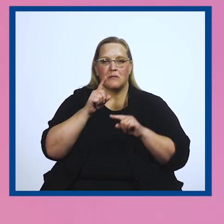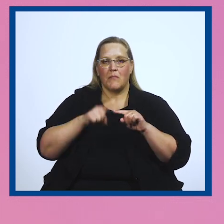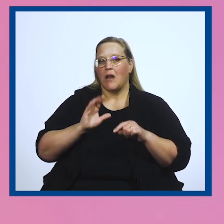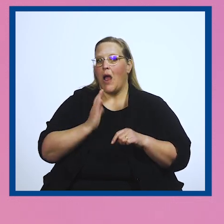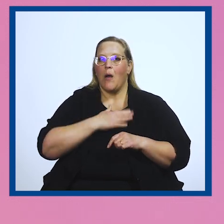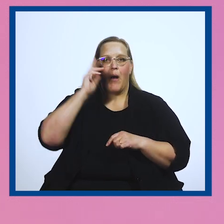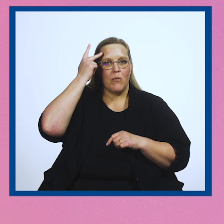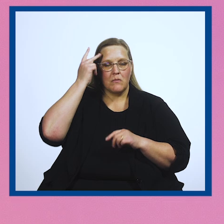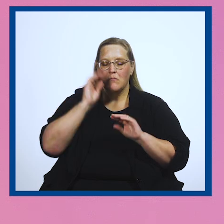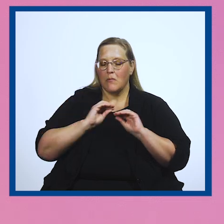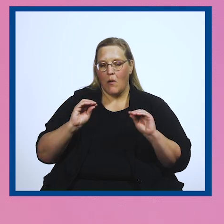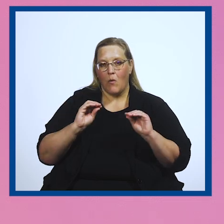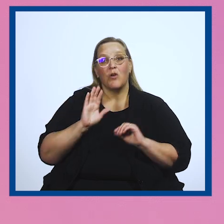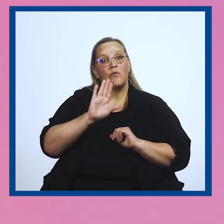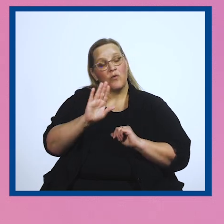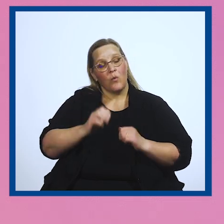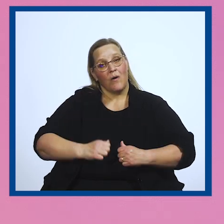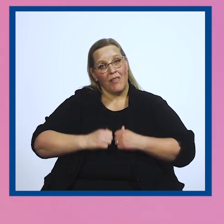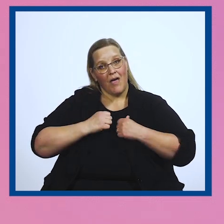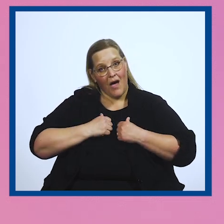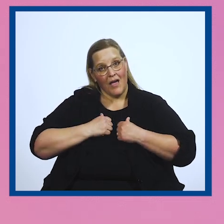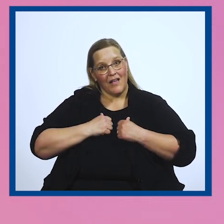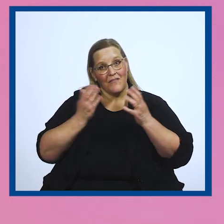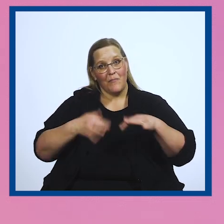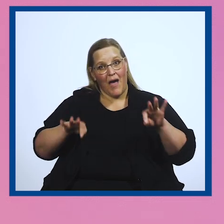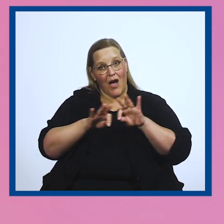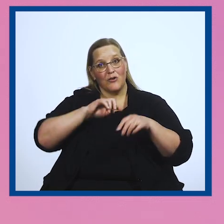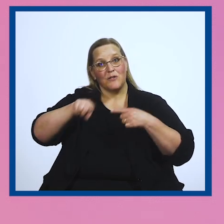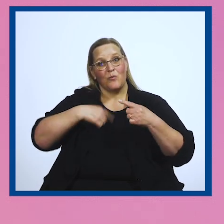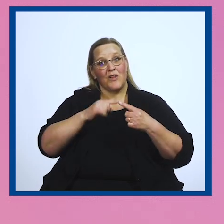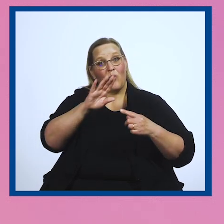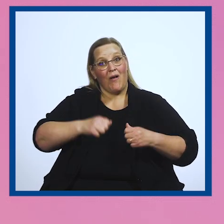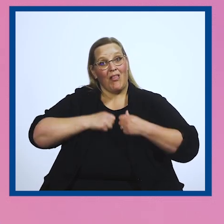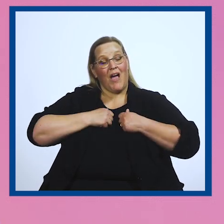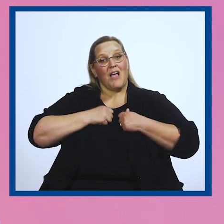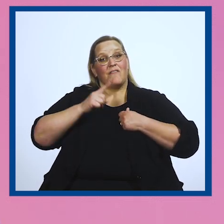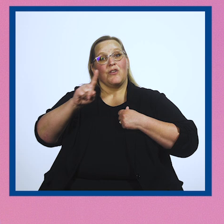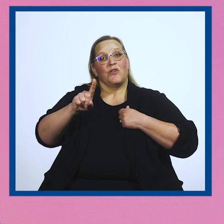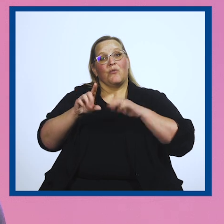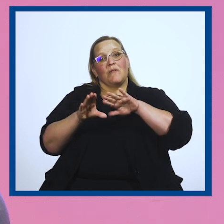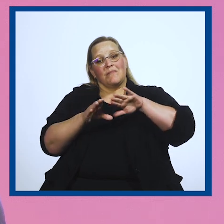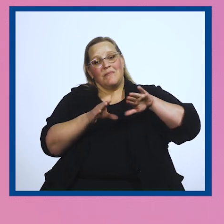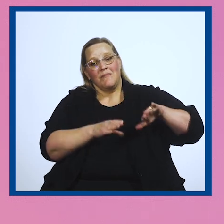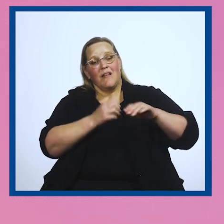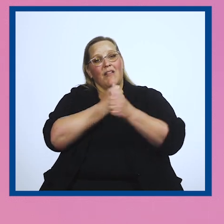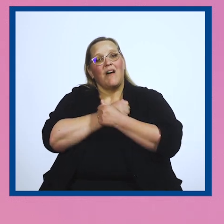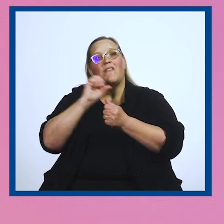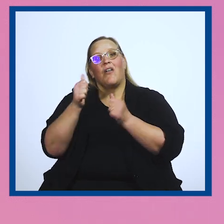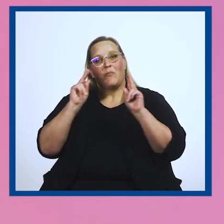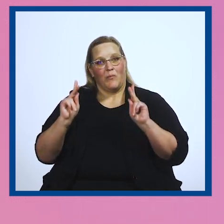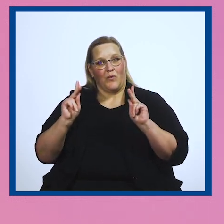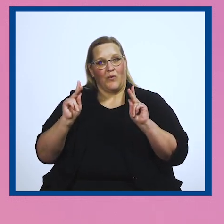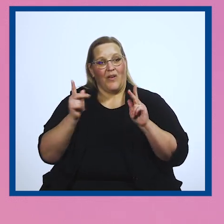our politics. Your life begins to matter when you lose your life and start loving others. They gave to